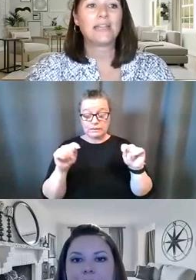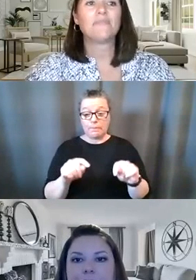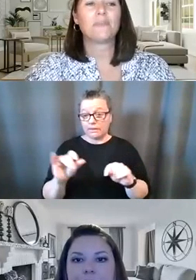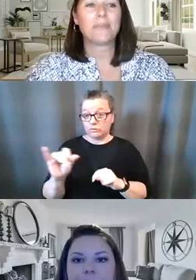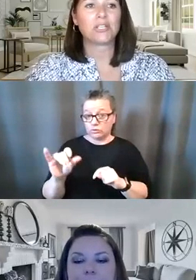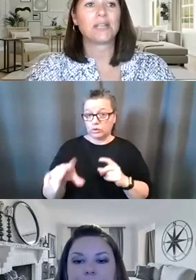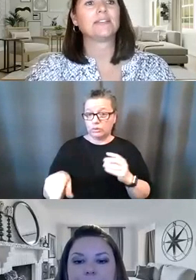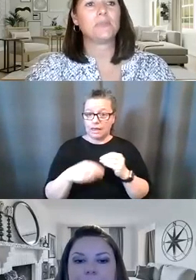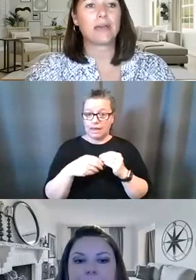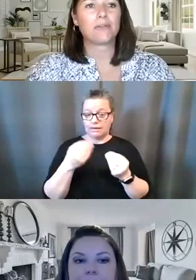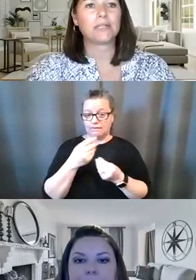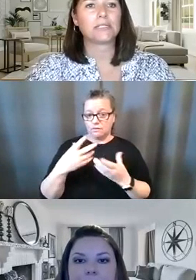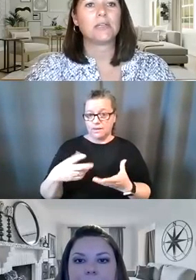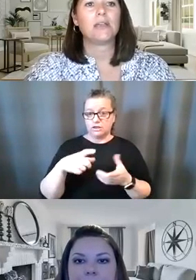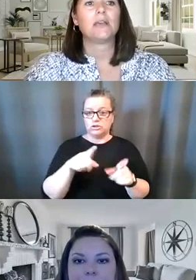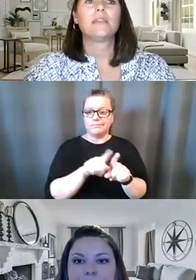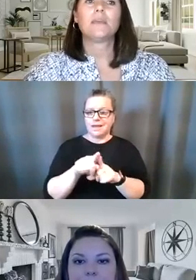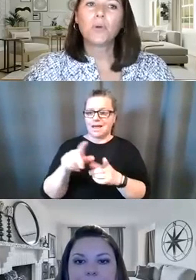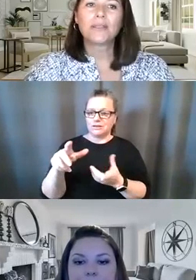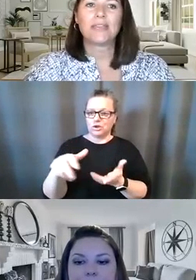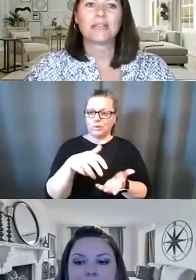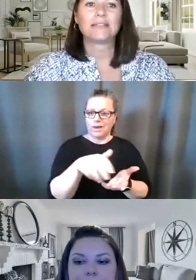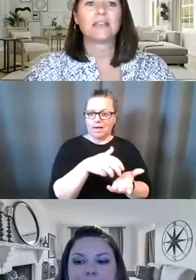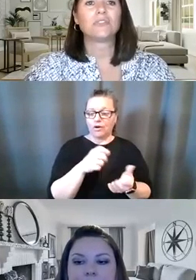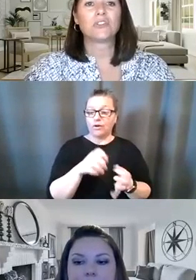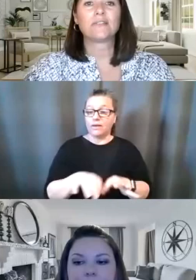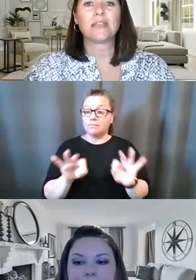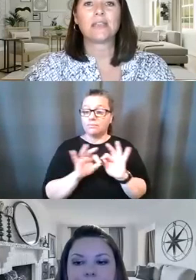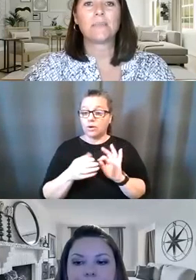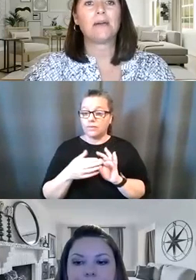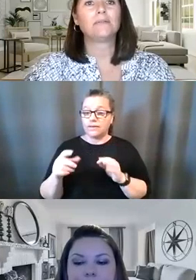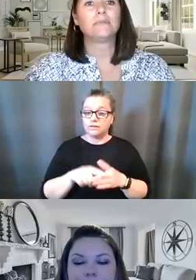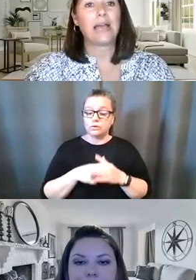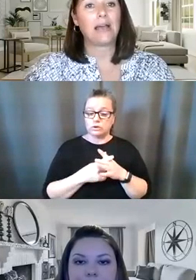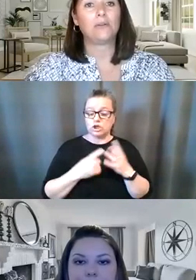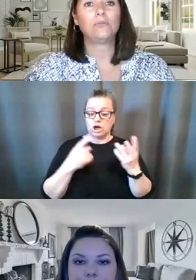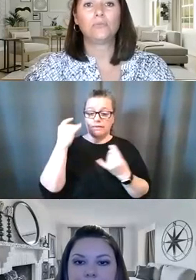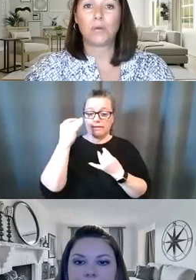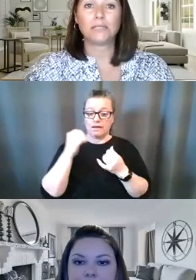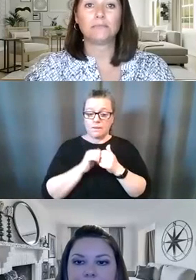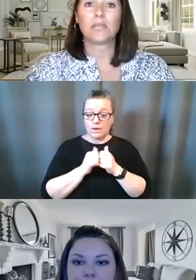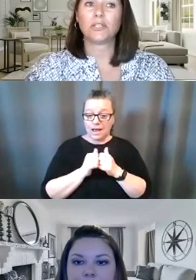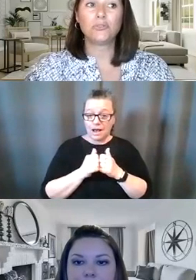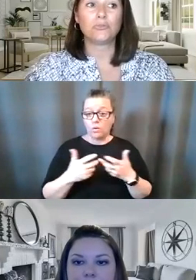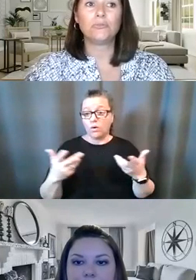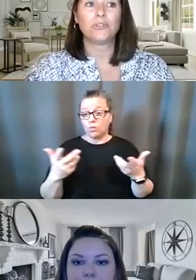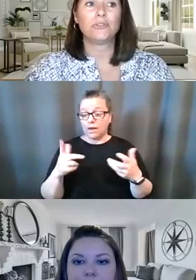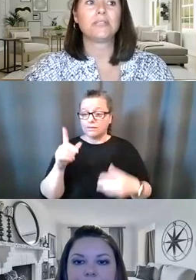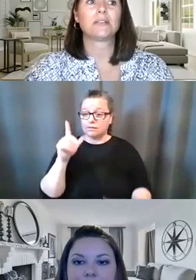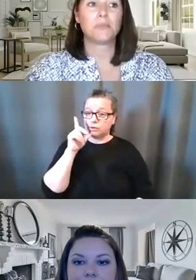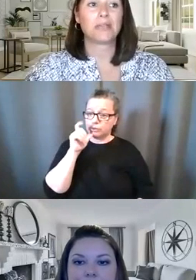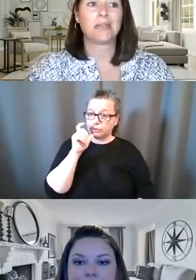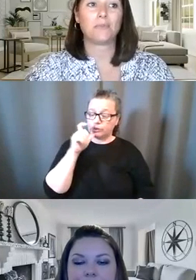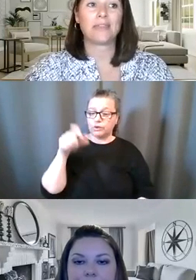adding information as you gather it. The important thing is that you start thinking about how, what, and who you